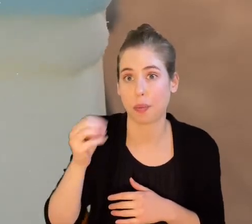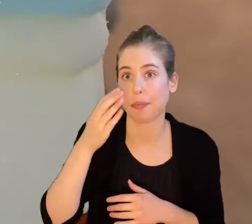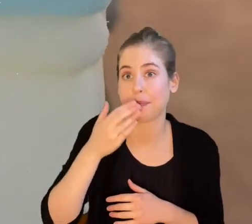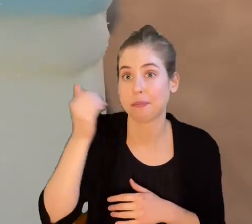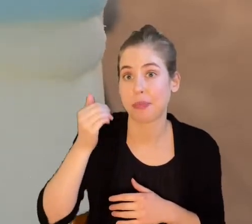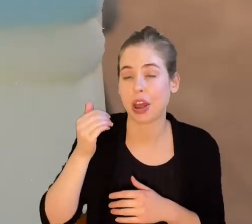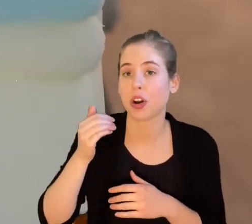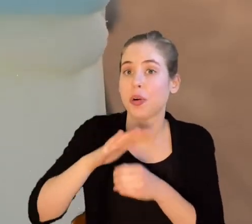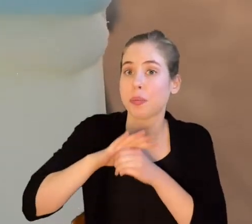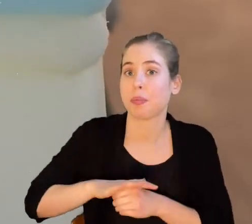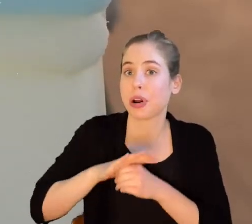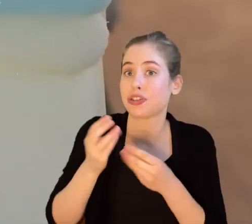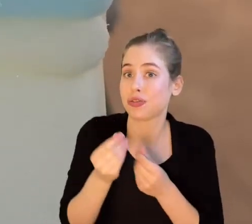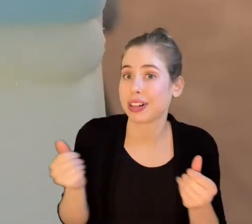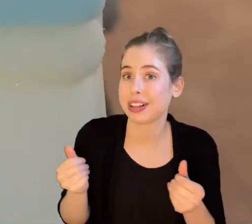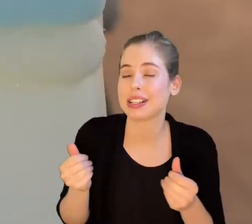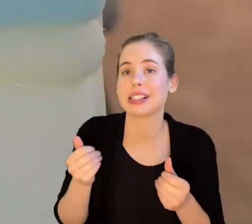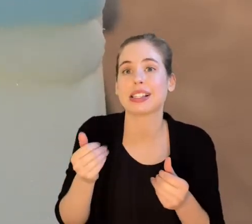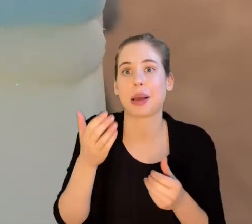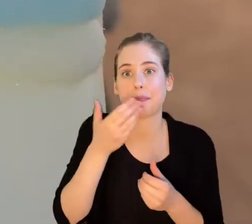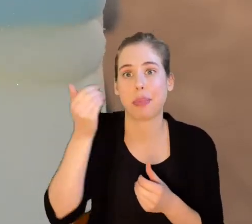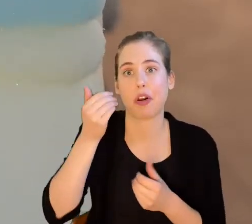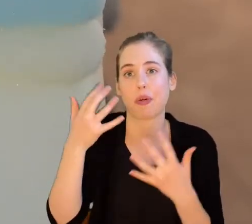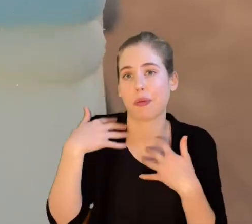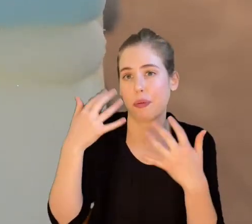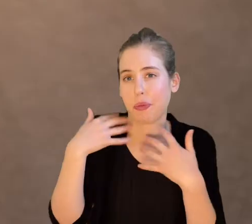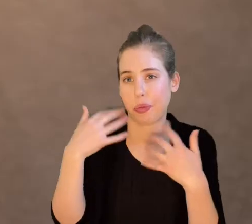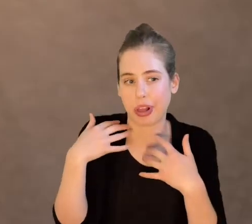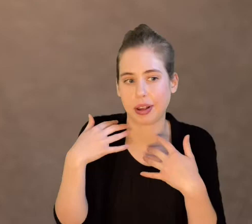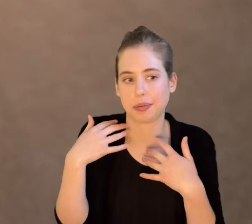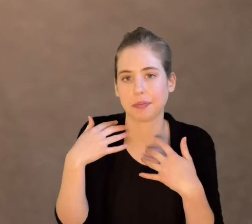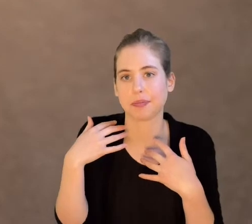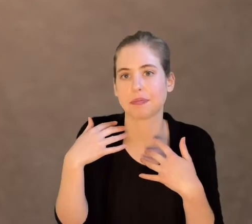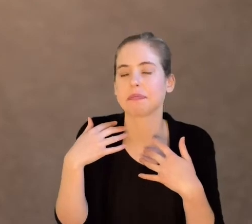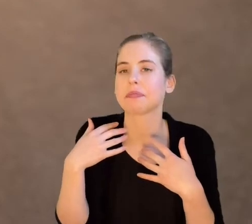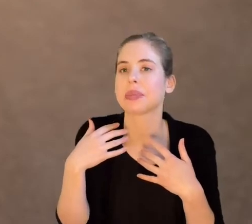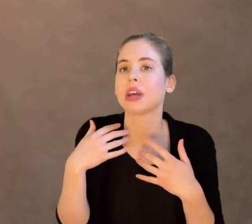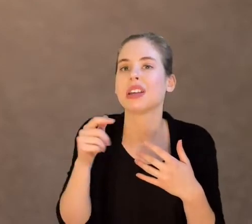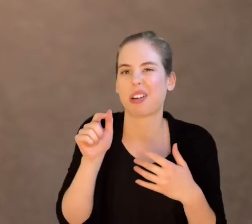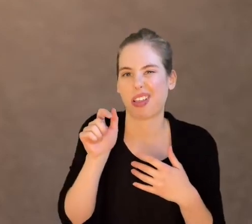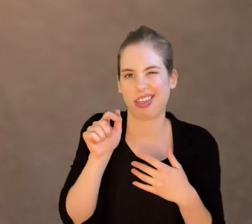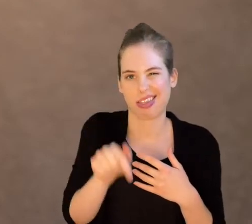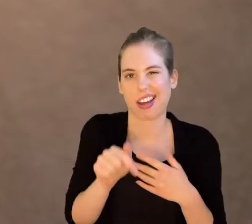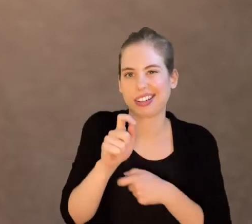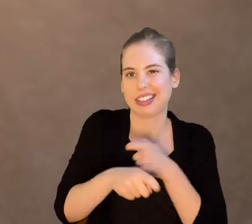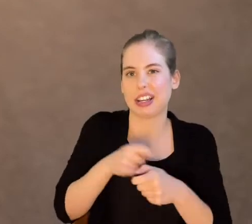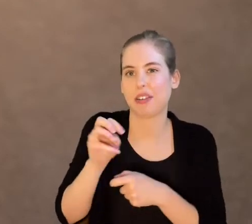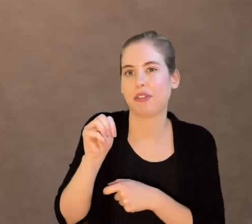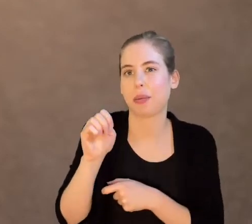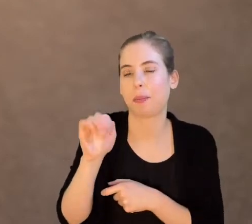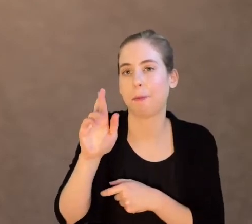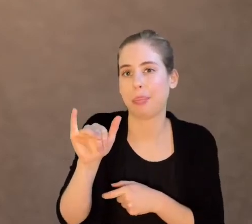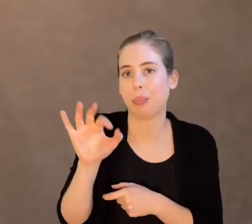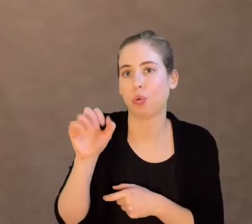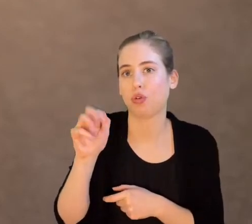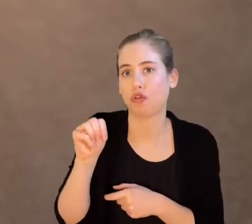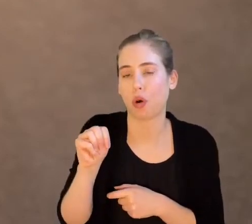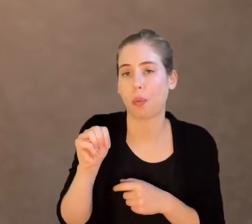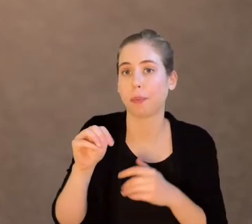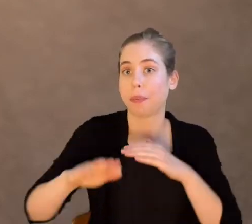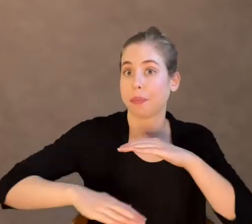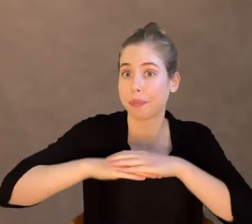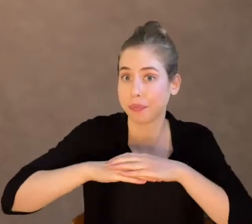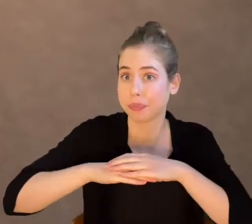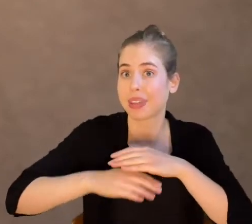Air foam is a popular and effective memory foam alternative. You then have one inch of high-resilience foam. This makes